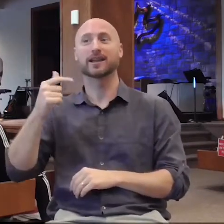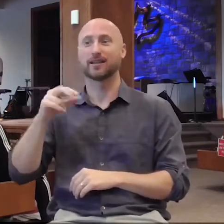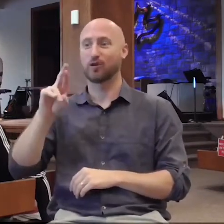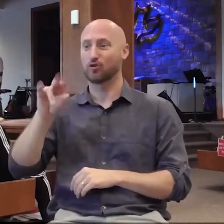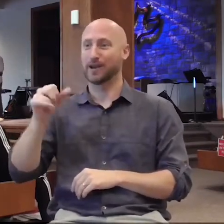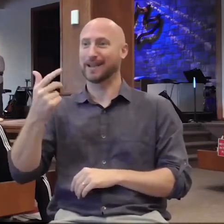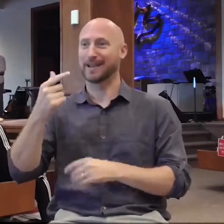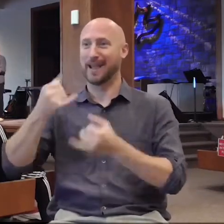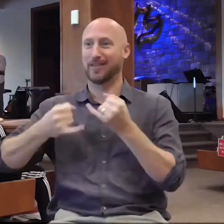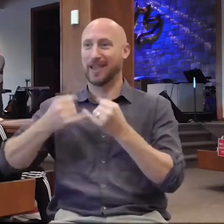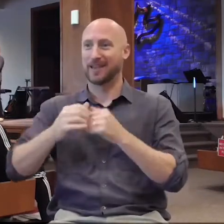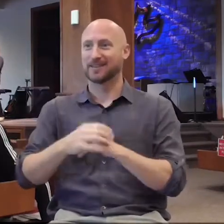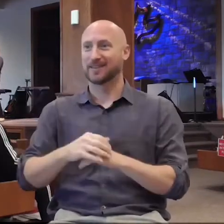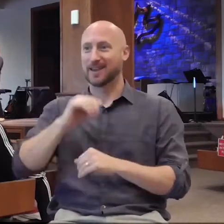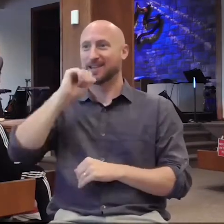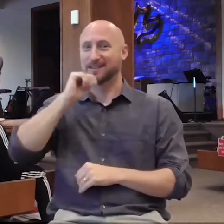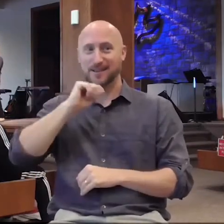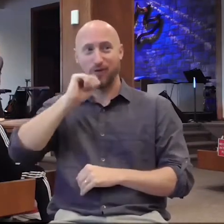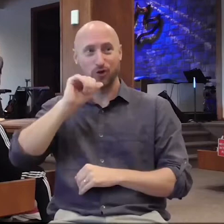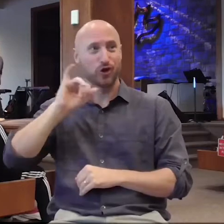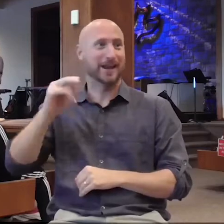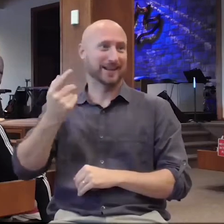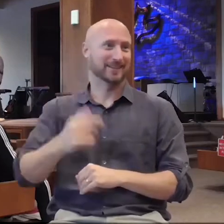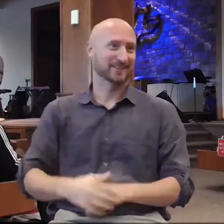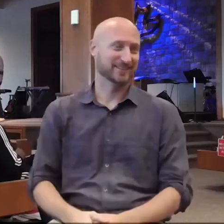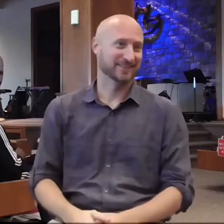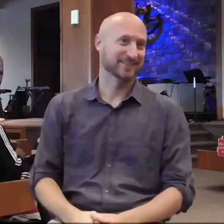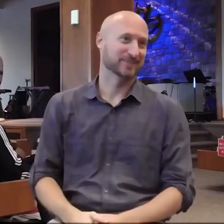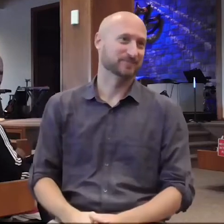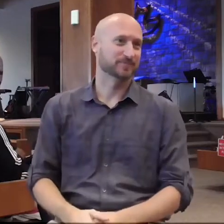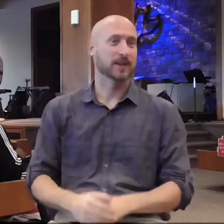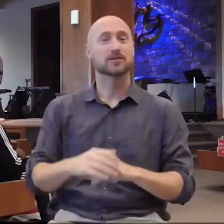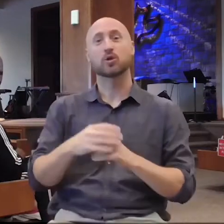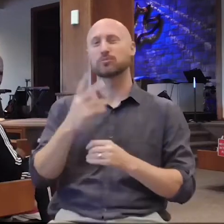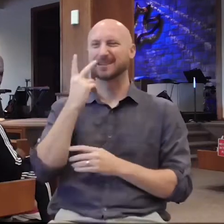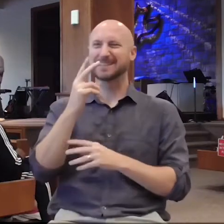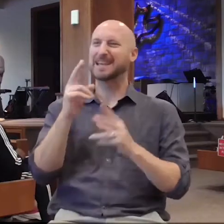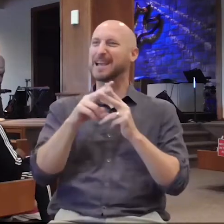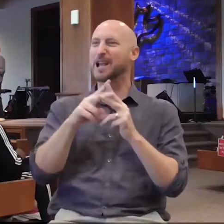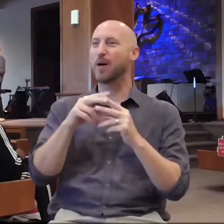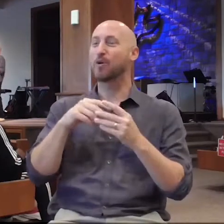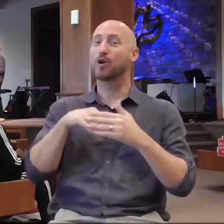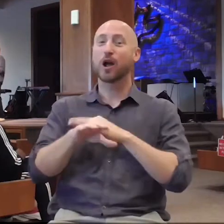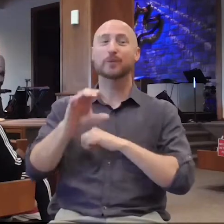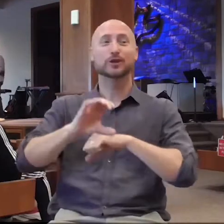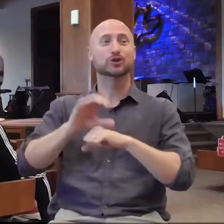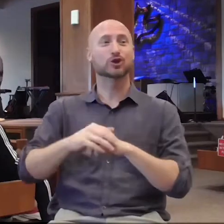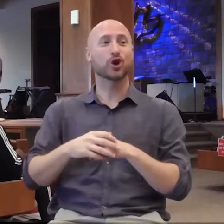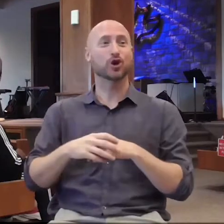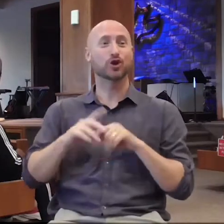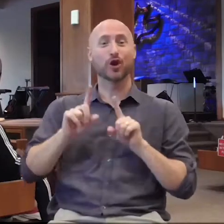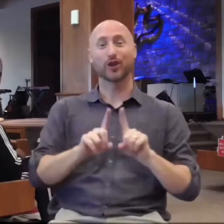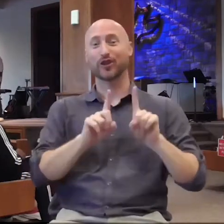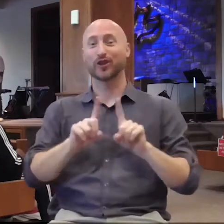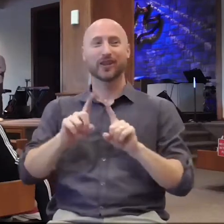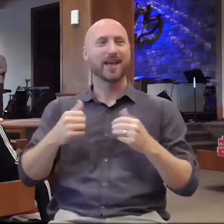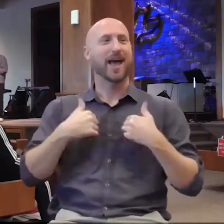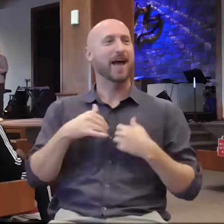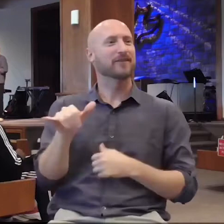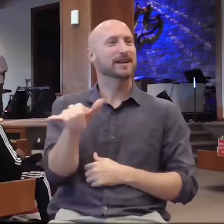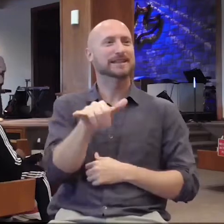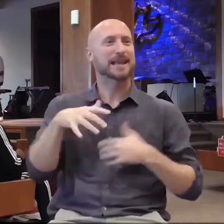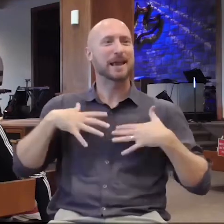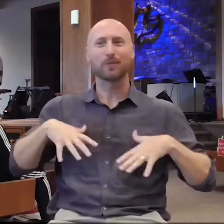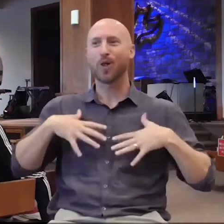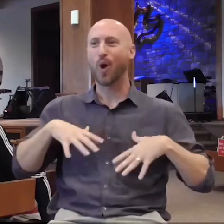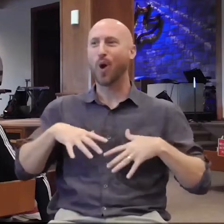of be distracting. You see, I see them walk in sometimes. They got the same shirt on, you know. It's like, oh, cut me a break, you know. And you